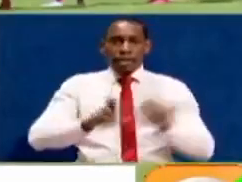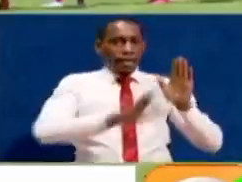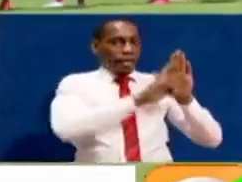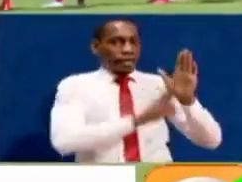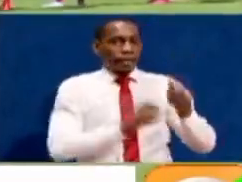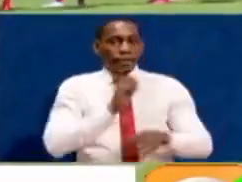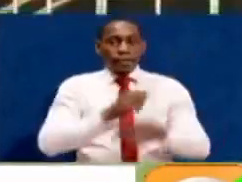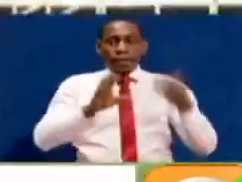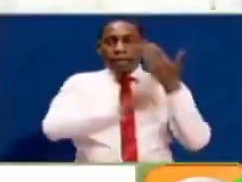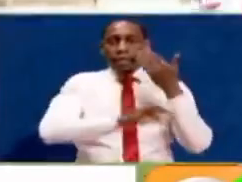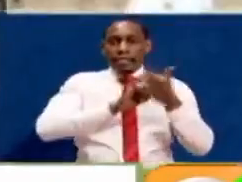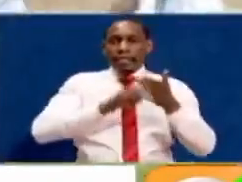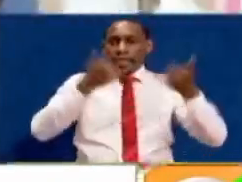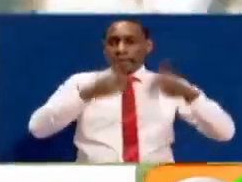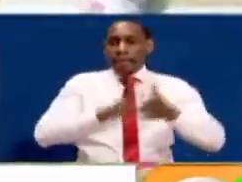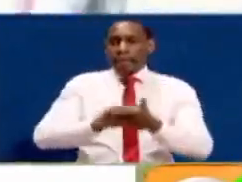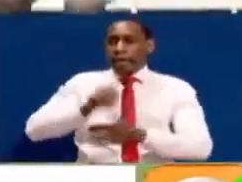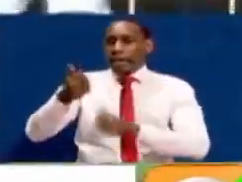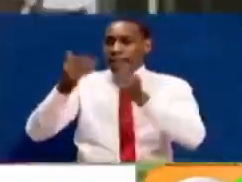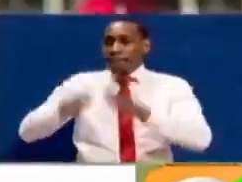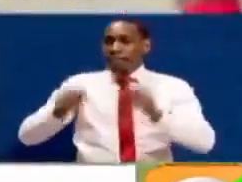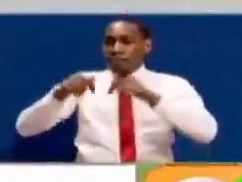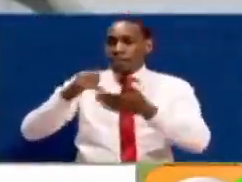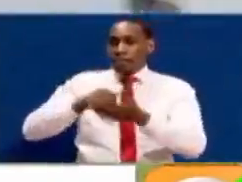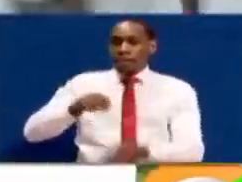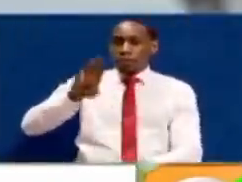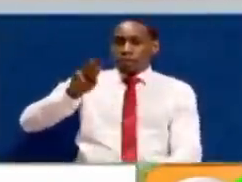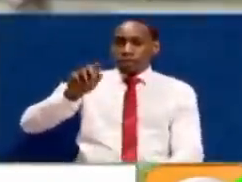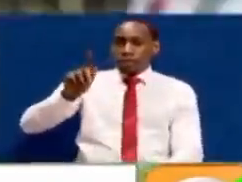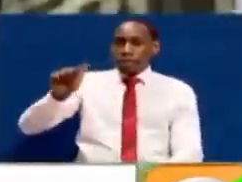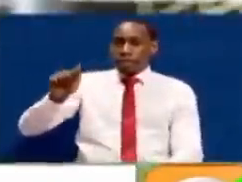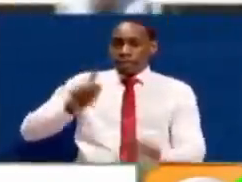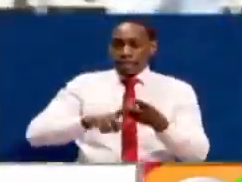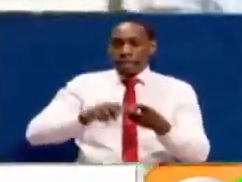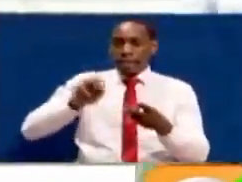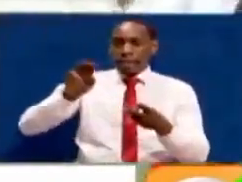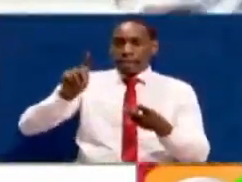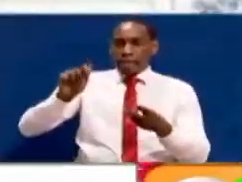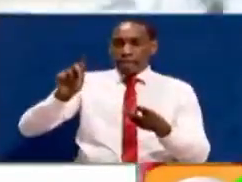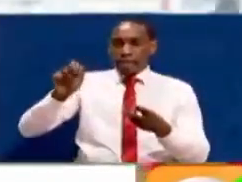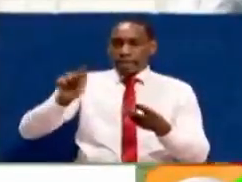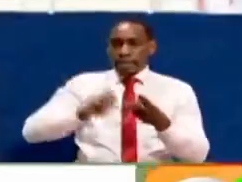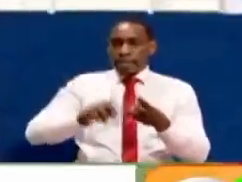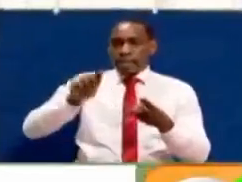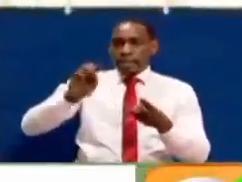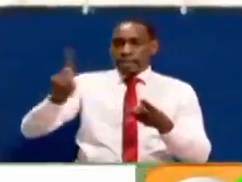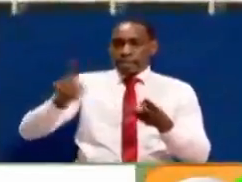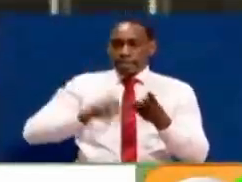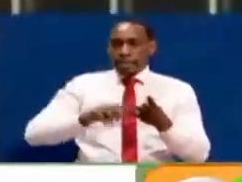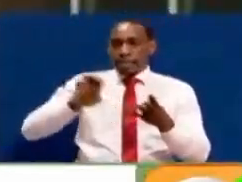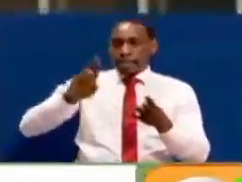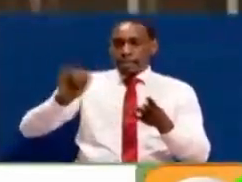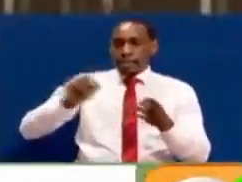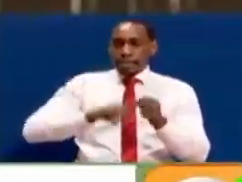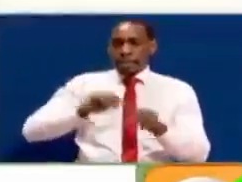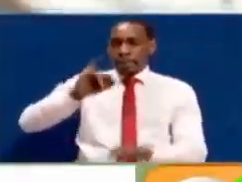the countries they play in. Additional players in today's training include Brian Mandela, Mohamed Katana, Teddy Akumu, Eric Johanna, and